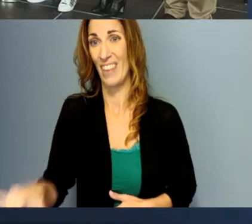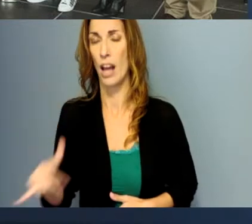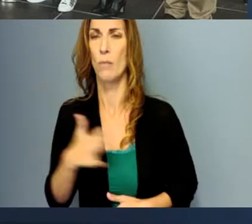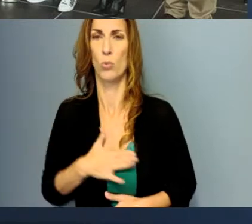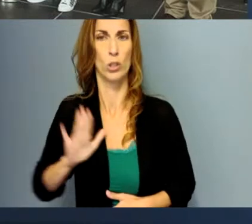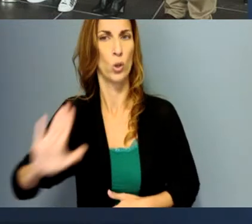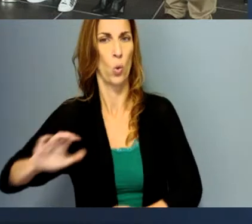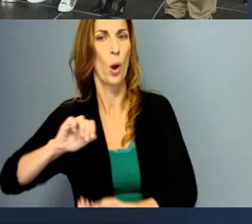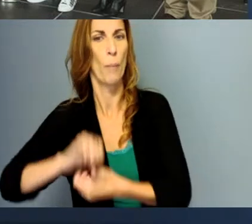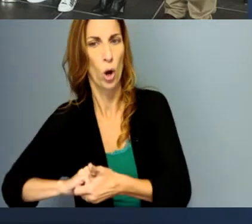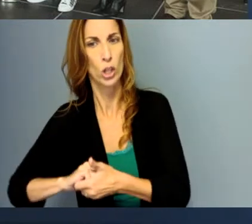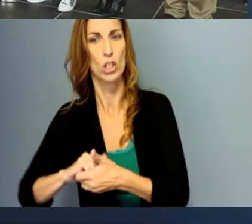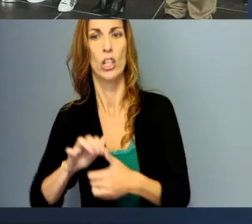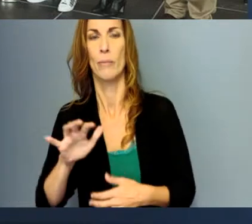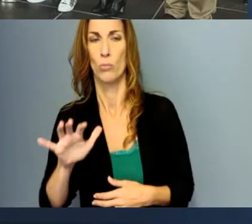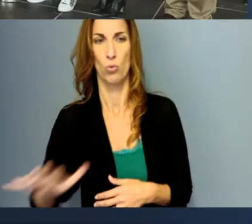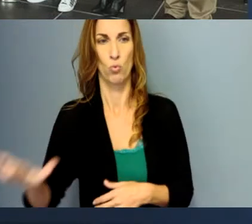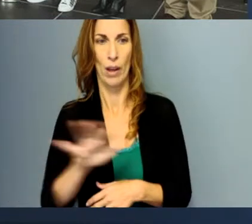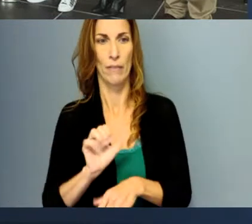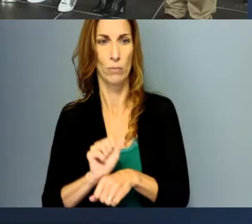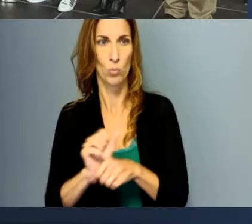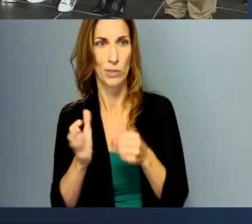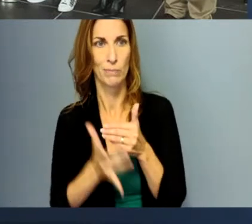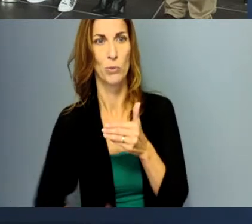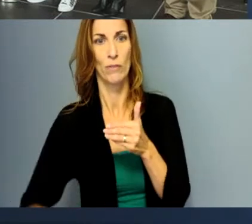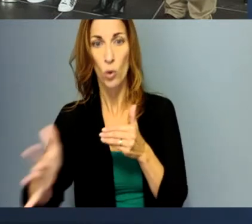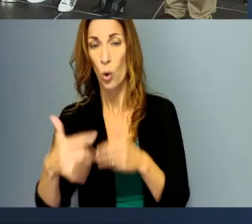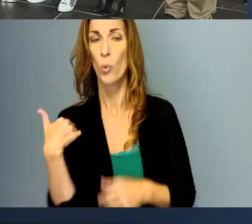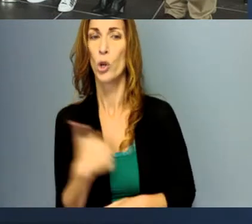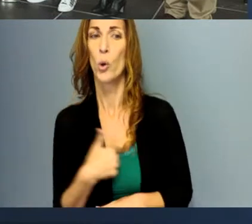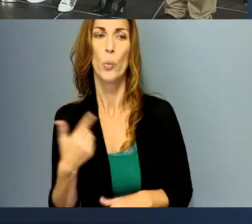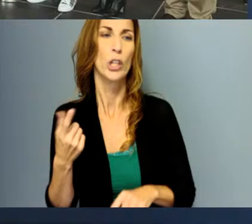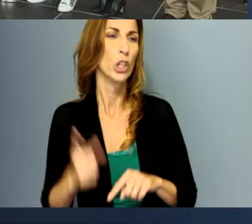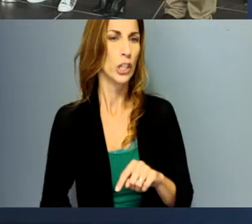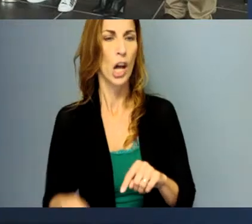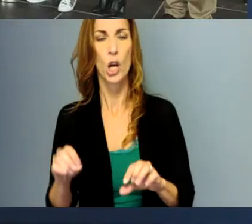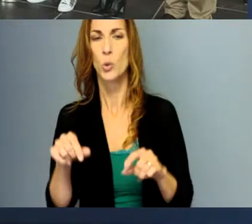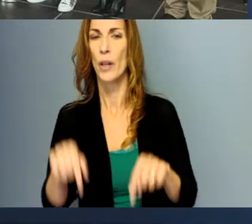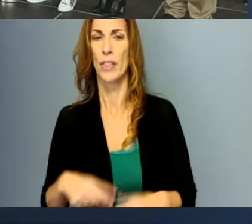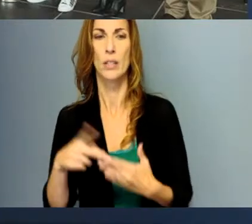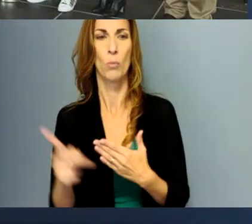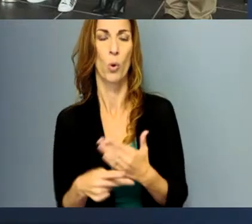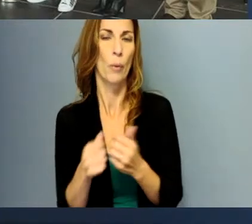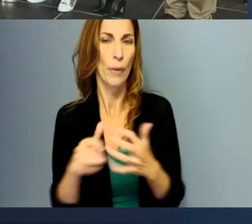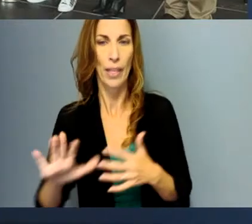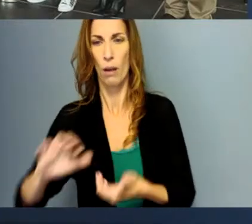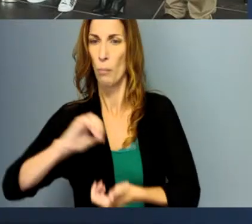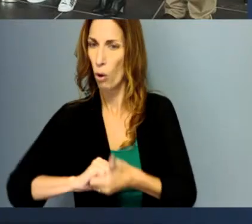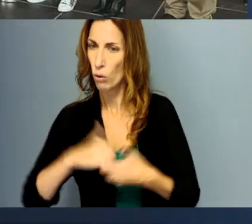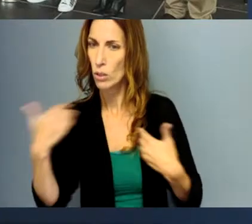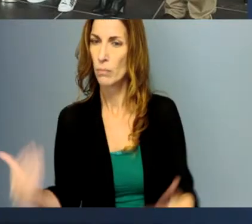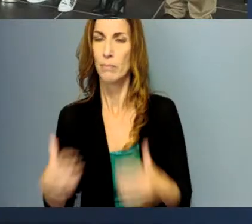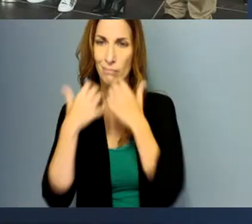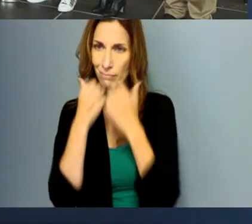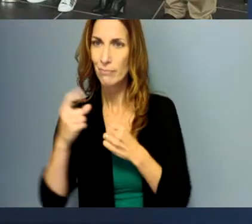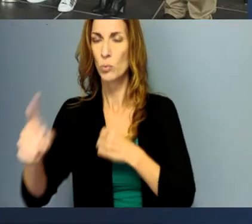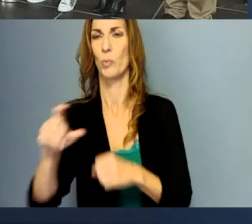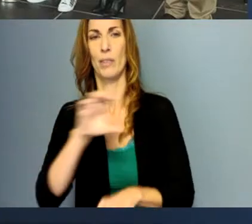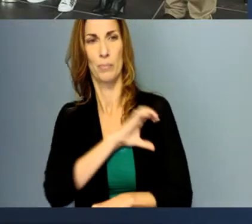your partnership throughout this initiative moving forward. We could not have done this program without a partnership with the police